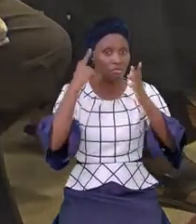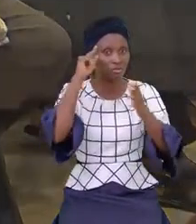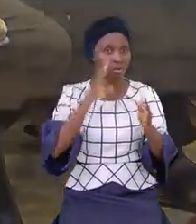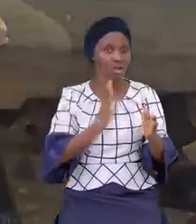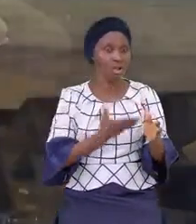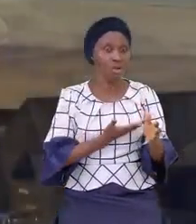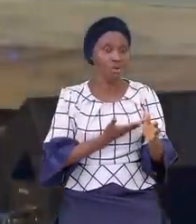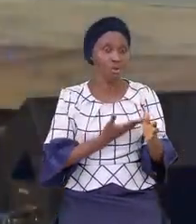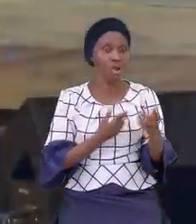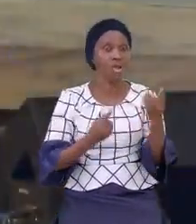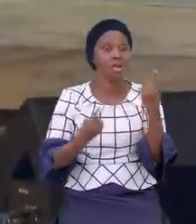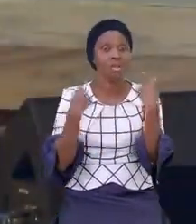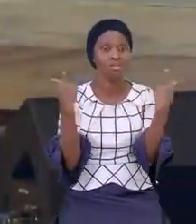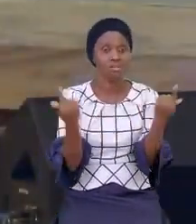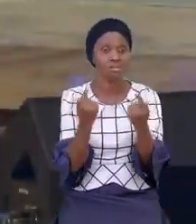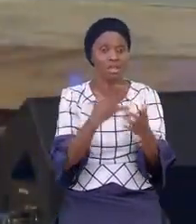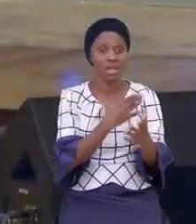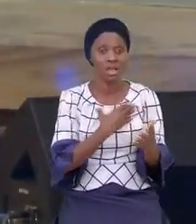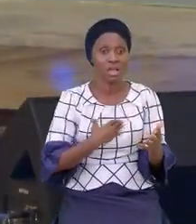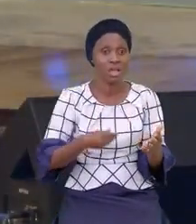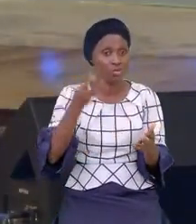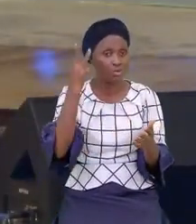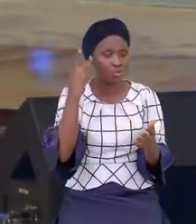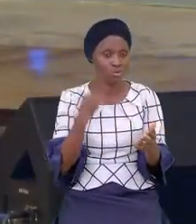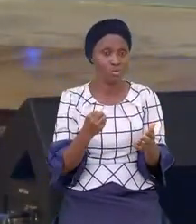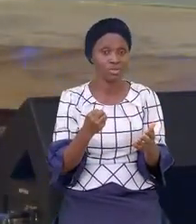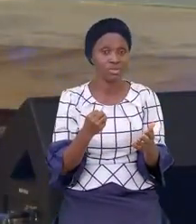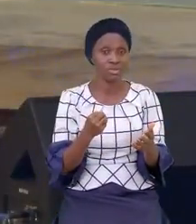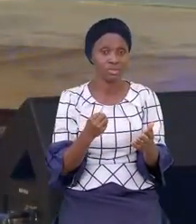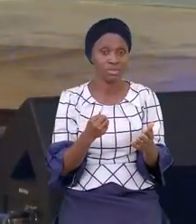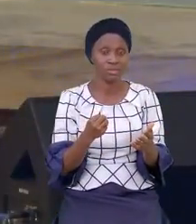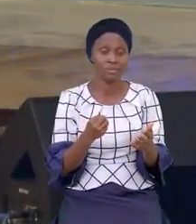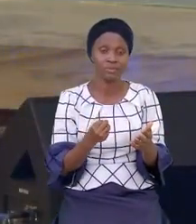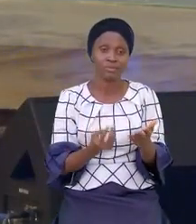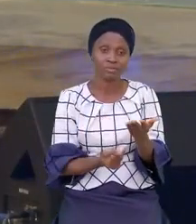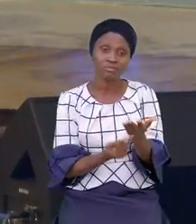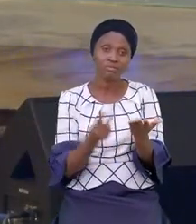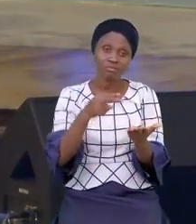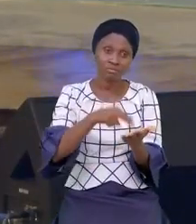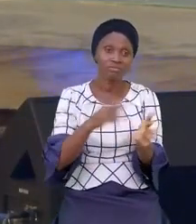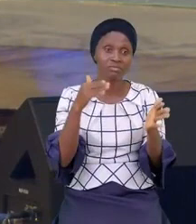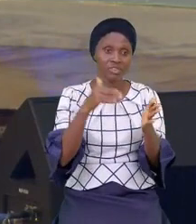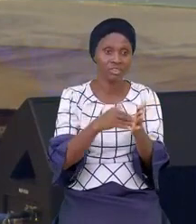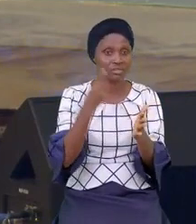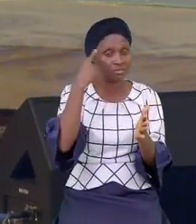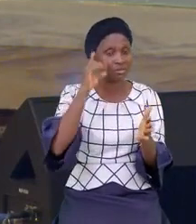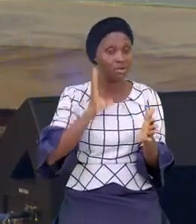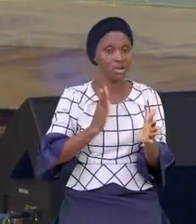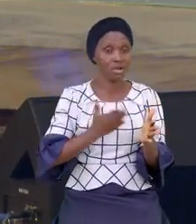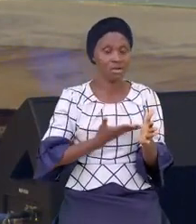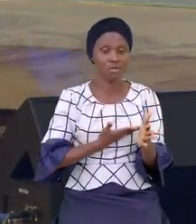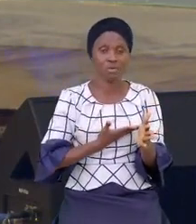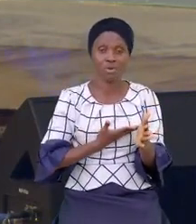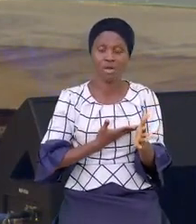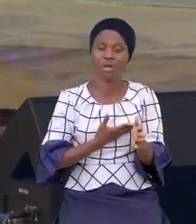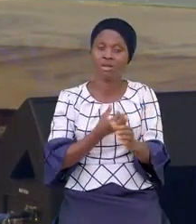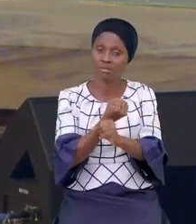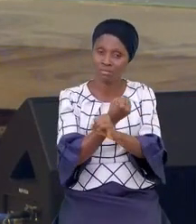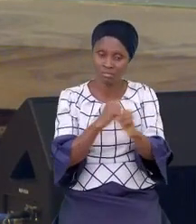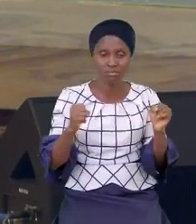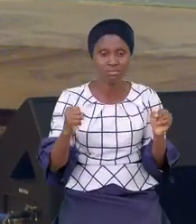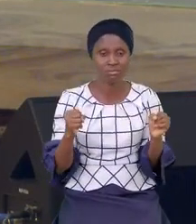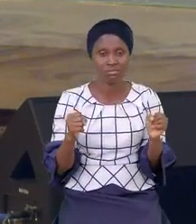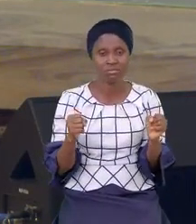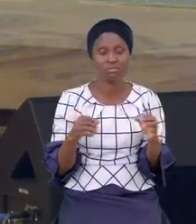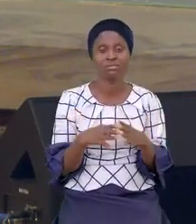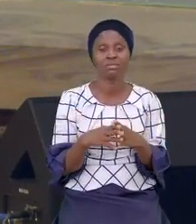was raised again for our justification. As we look at the experience